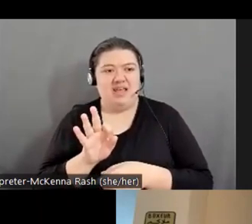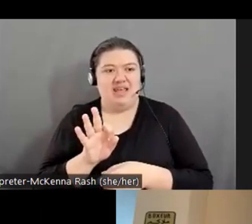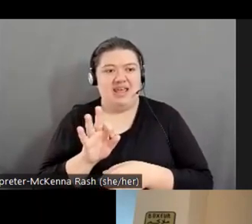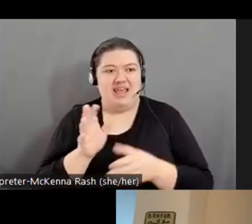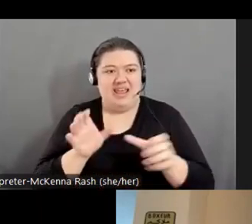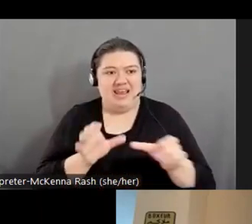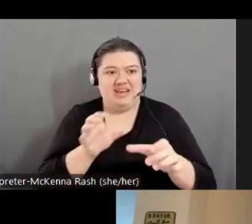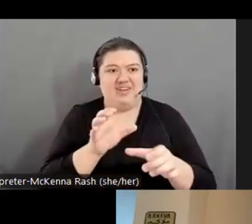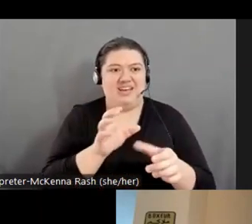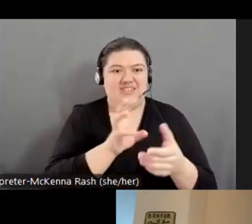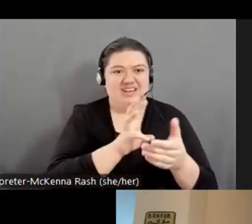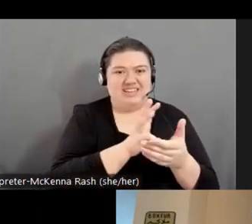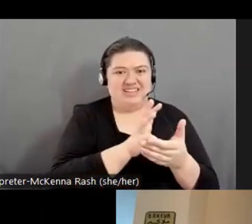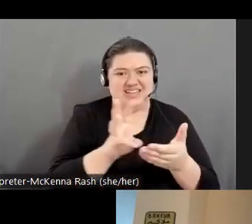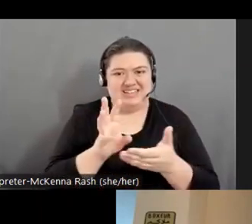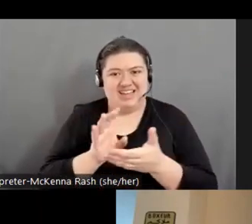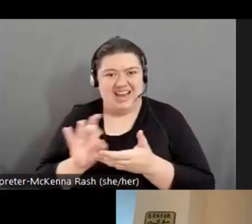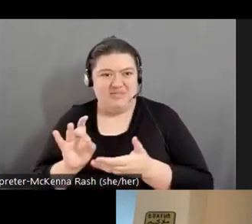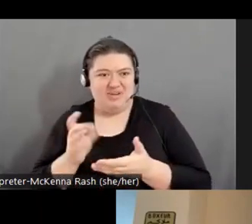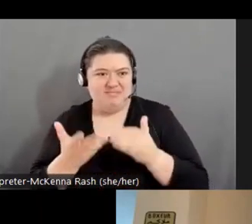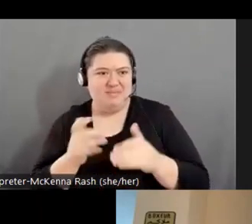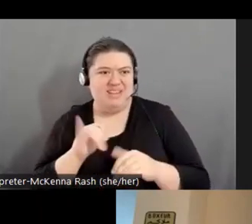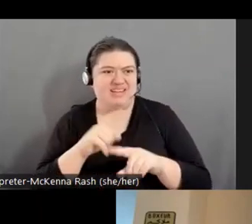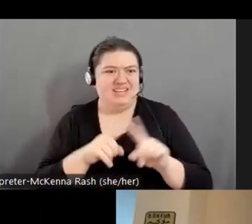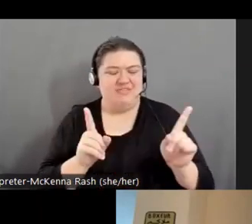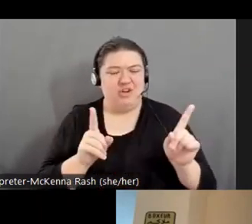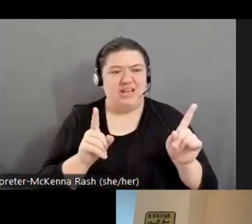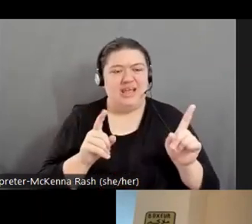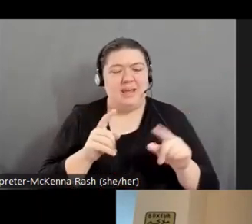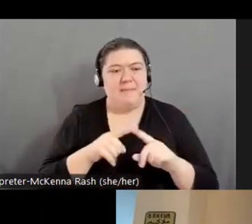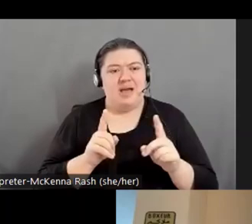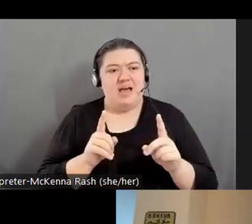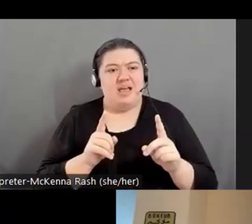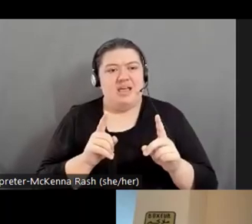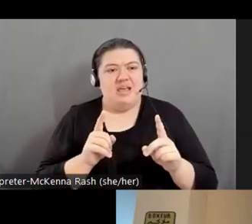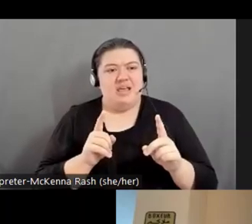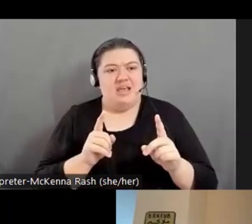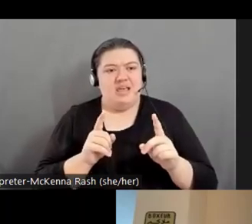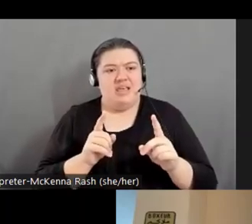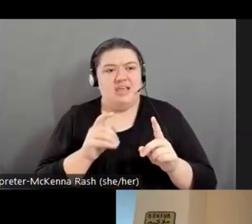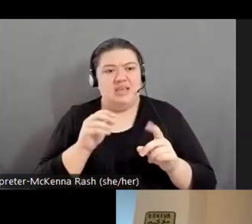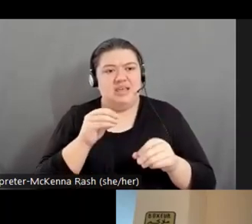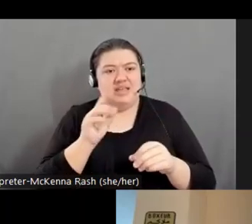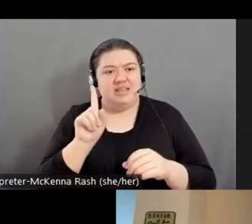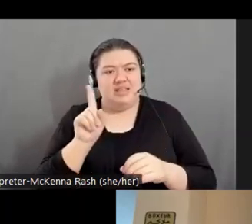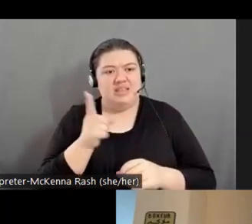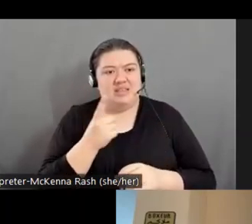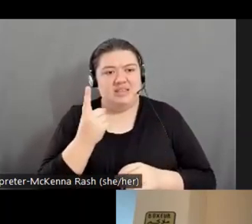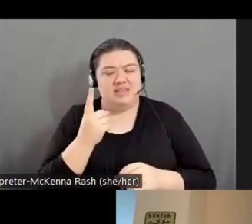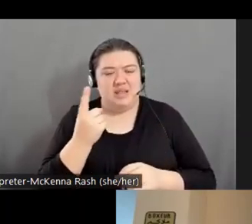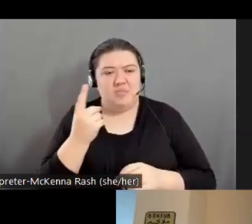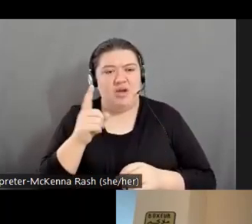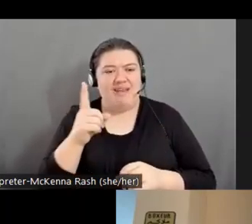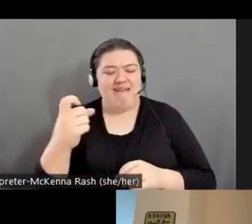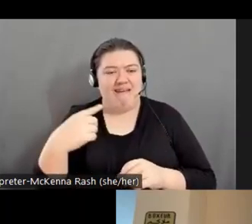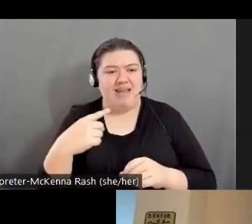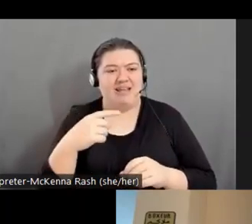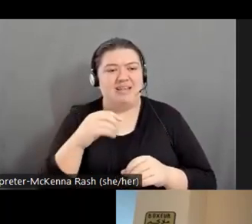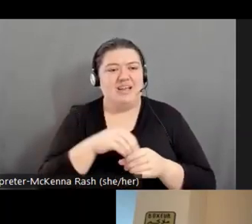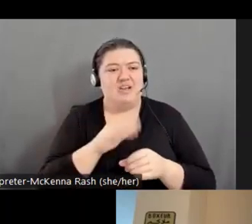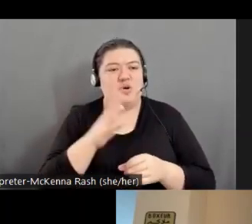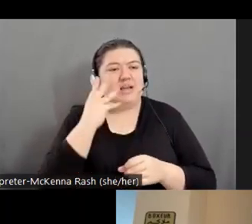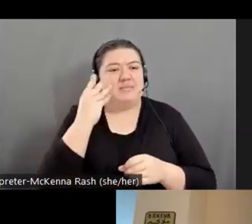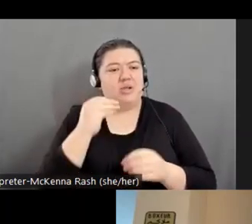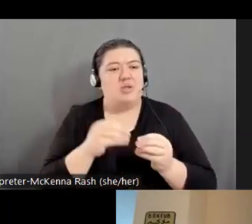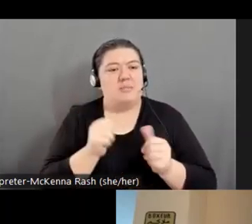6 to 8 weeks. Maybe that time frame is different. But someone had asked, in your experience, what is the largest itinerary gap that can be present